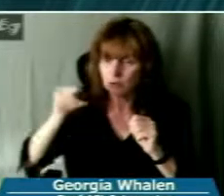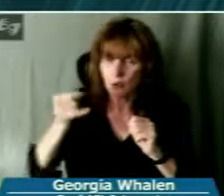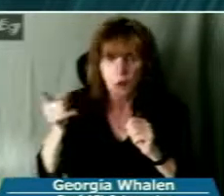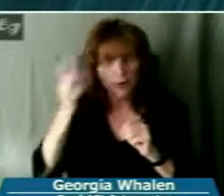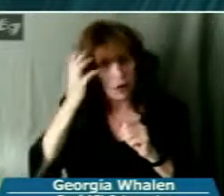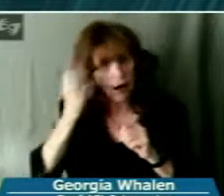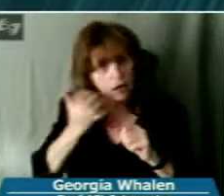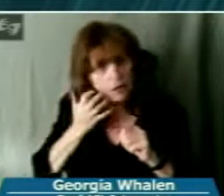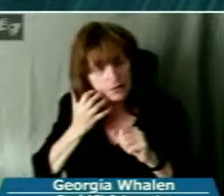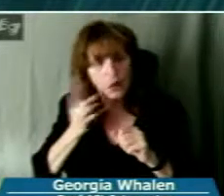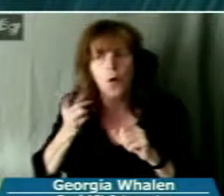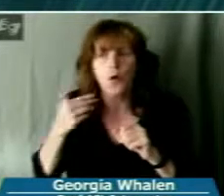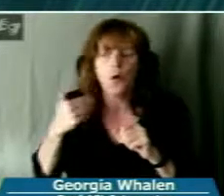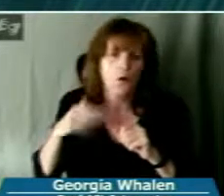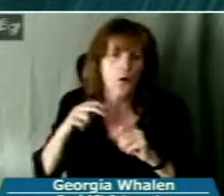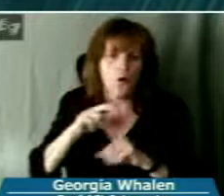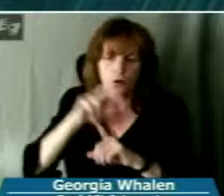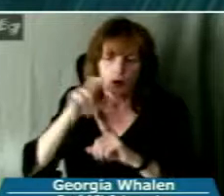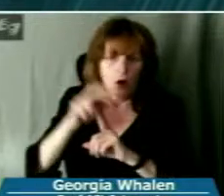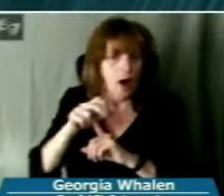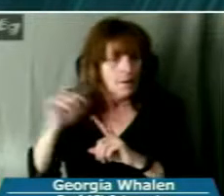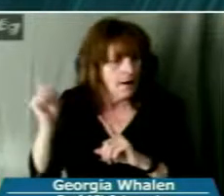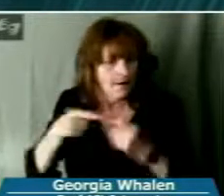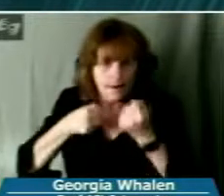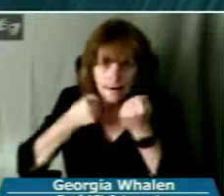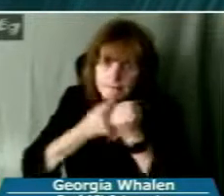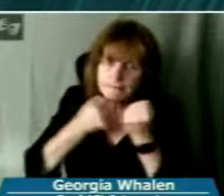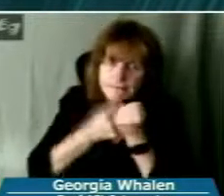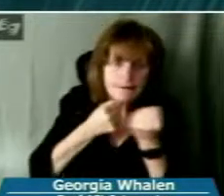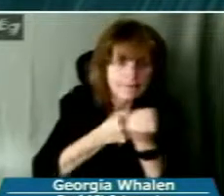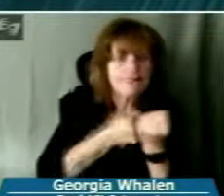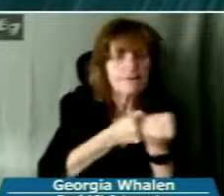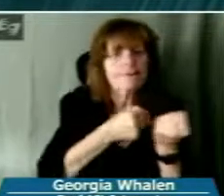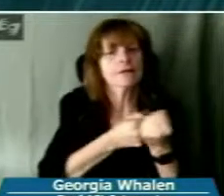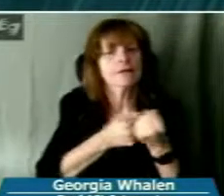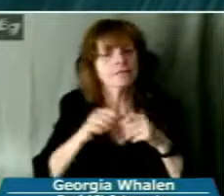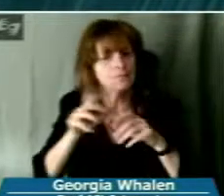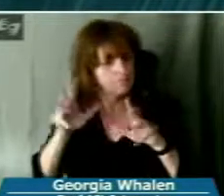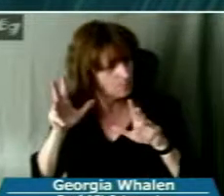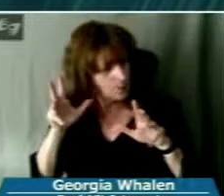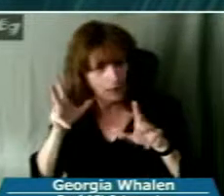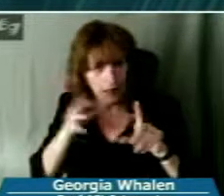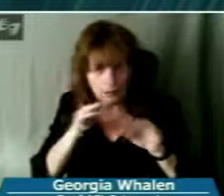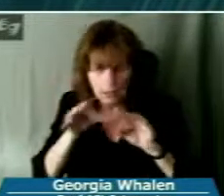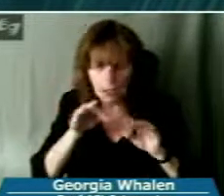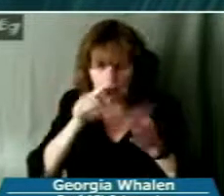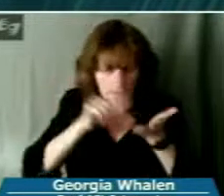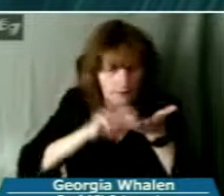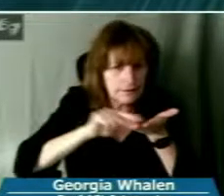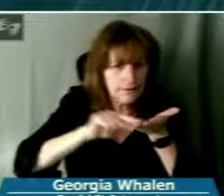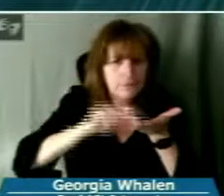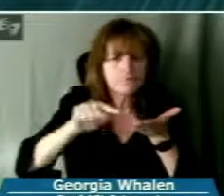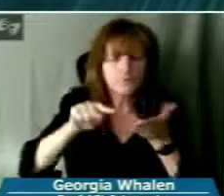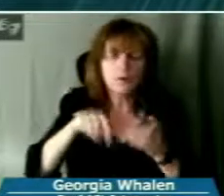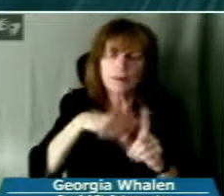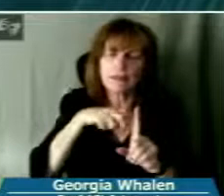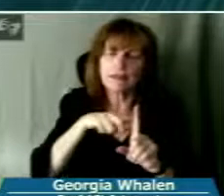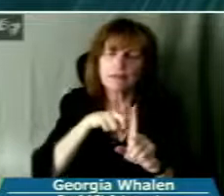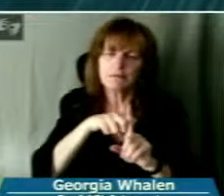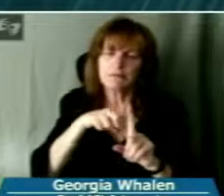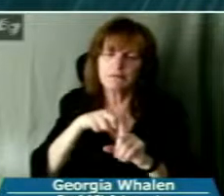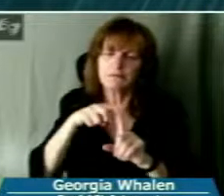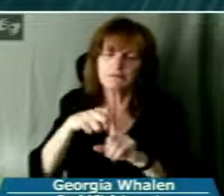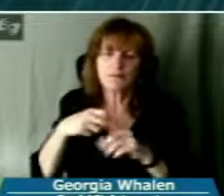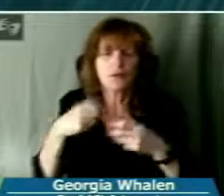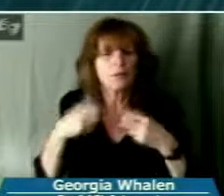throughout. And in those inspections that we did jointly, we did note a number of issues around PPE use, as